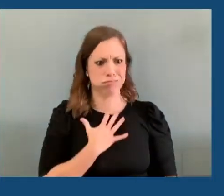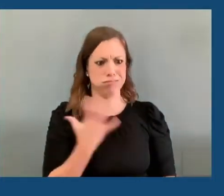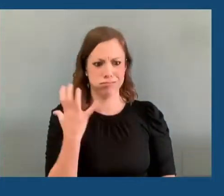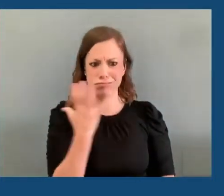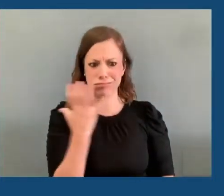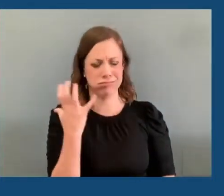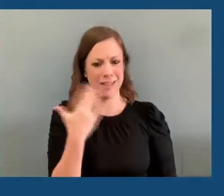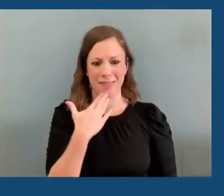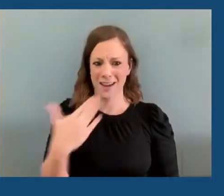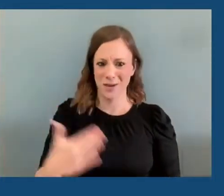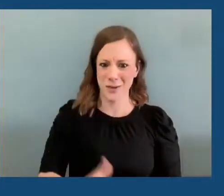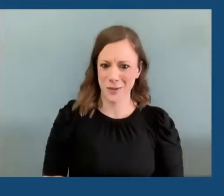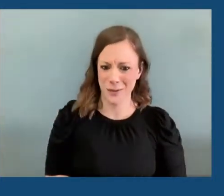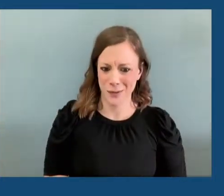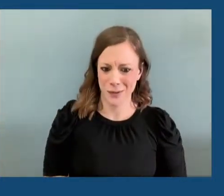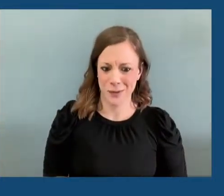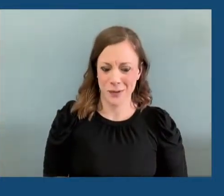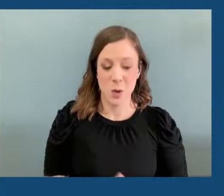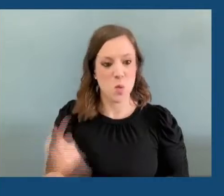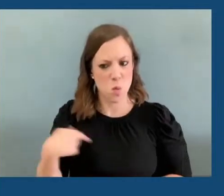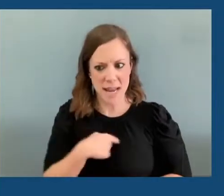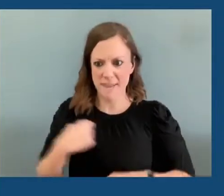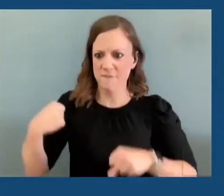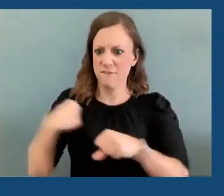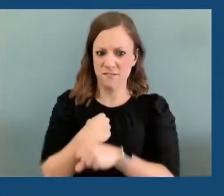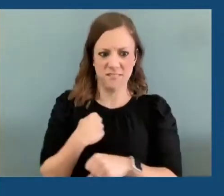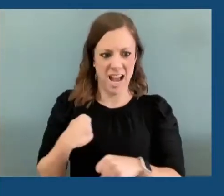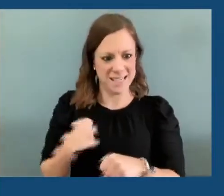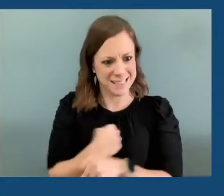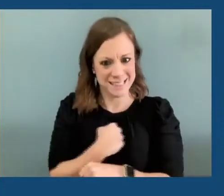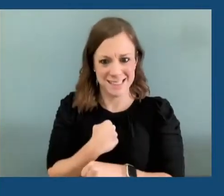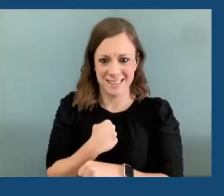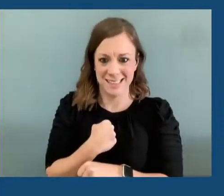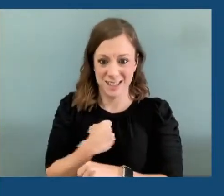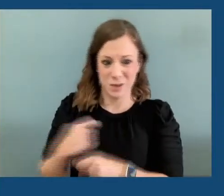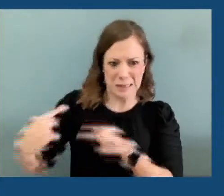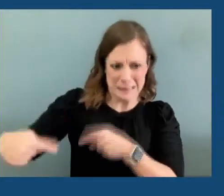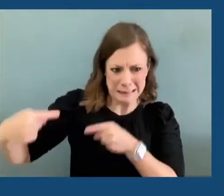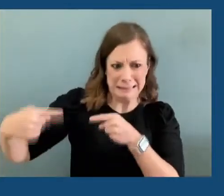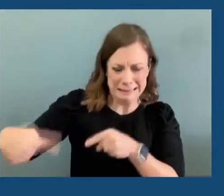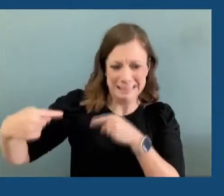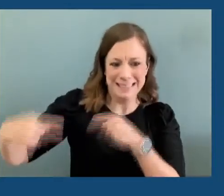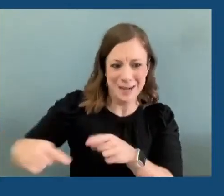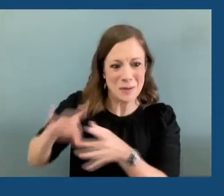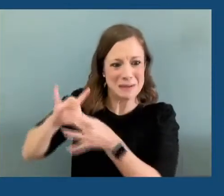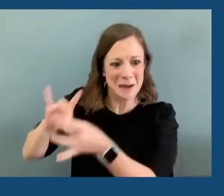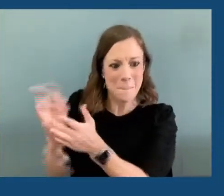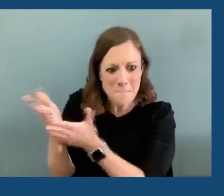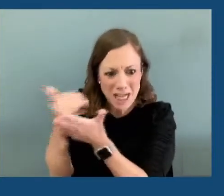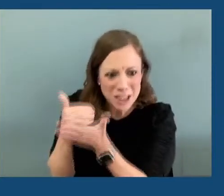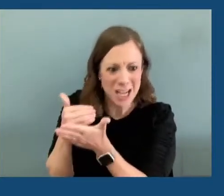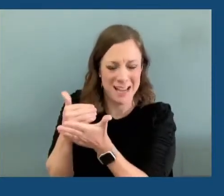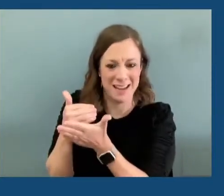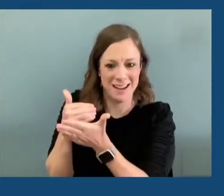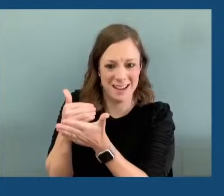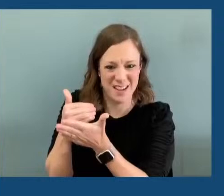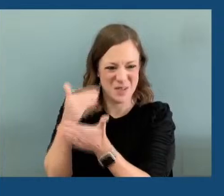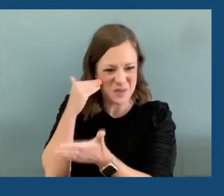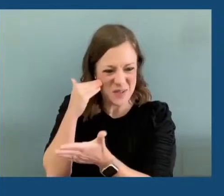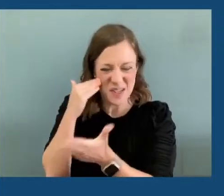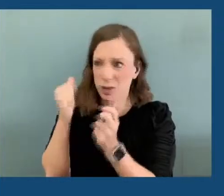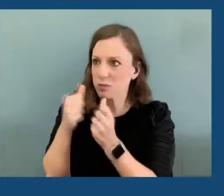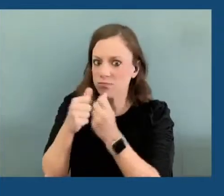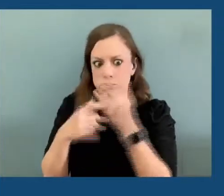we fight a lot over budgets, and budgets are, there are so many things